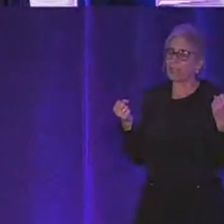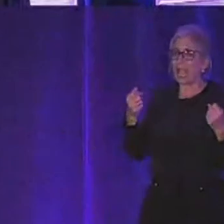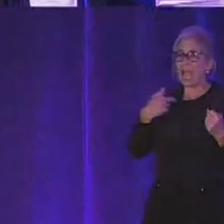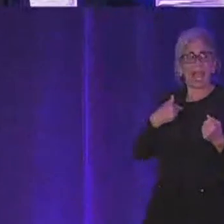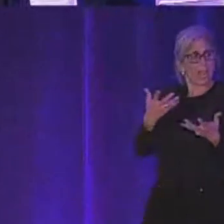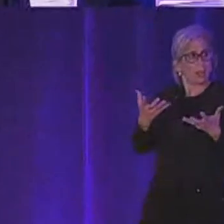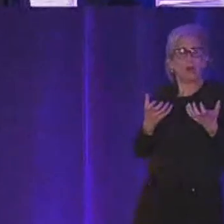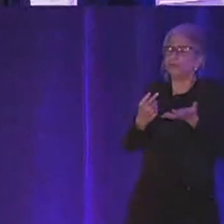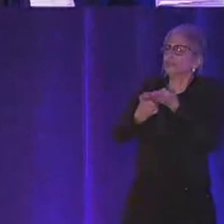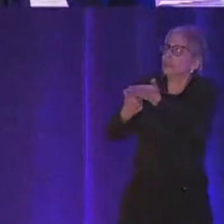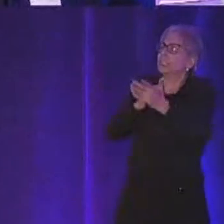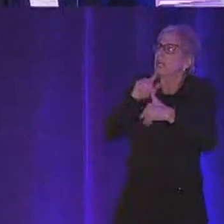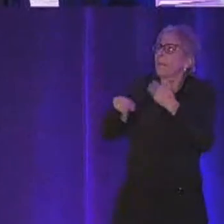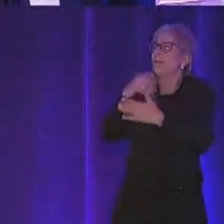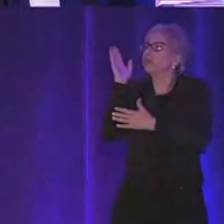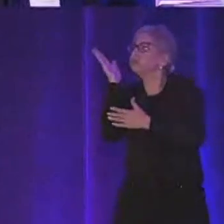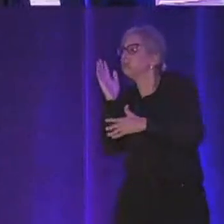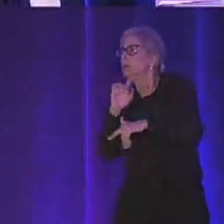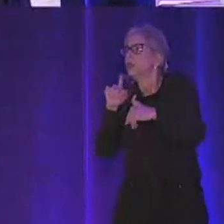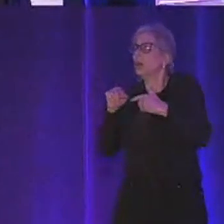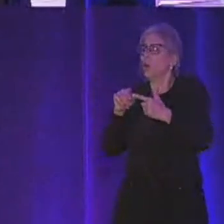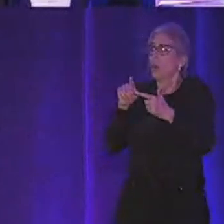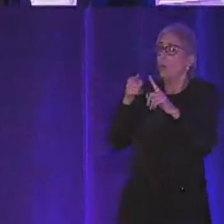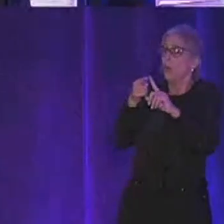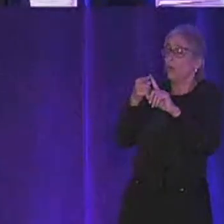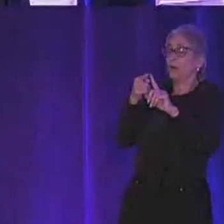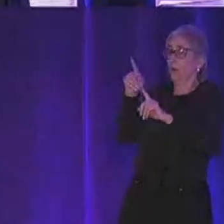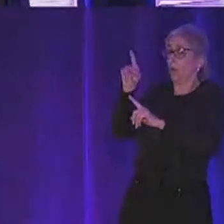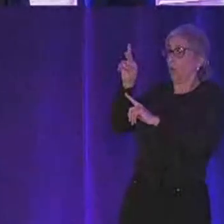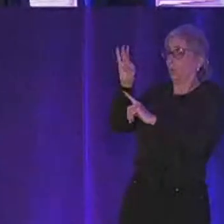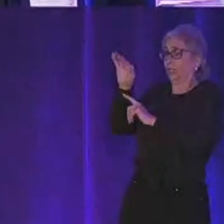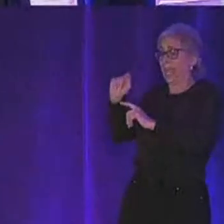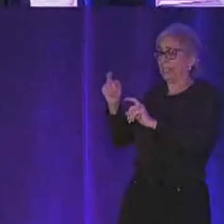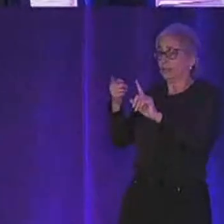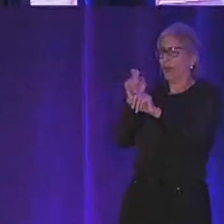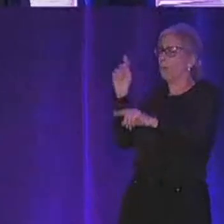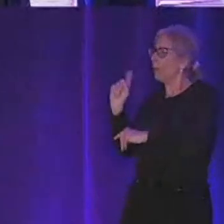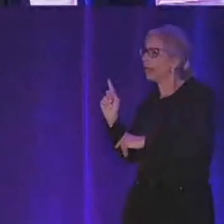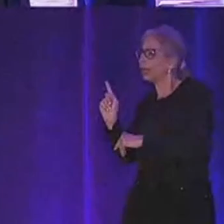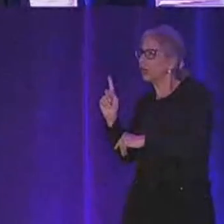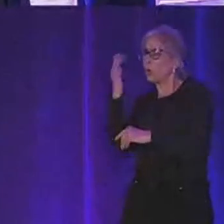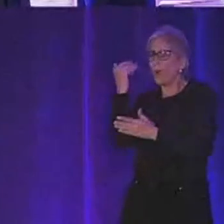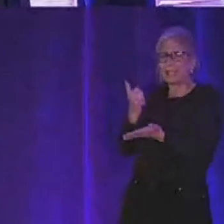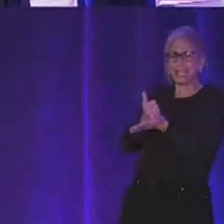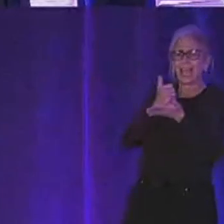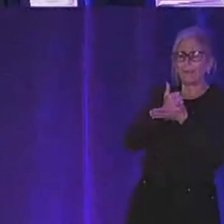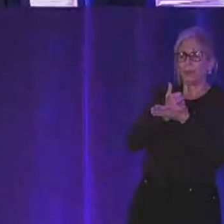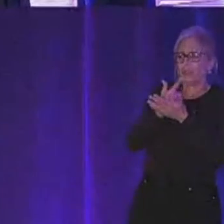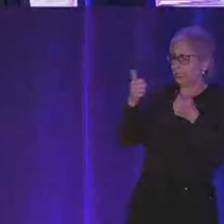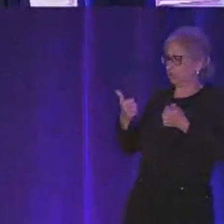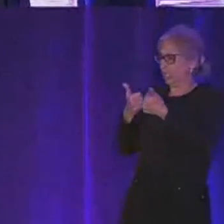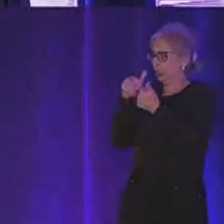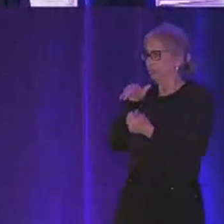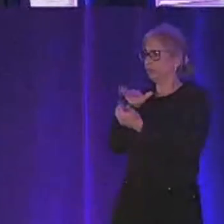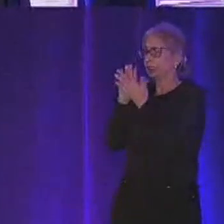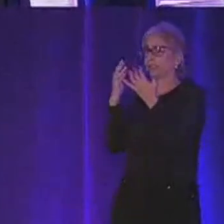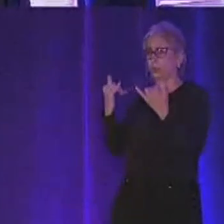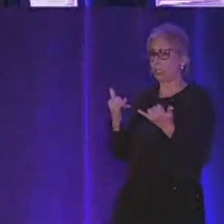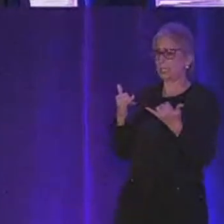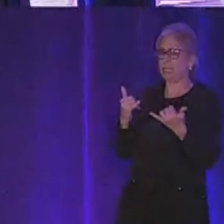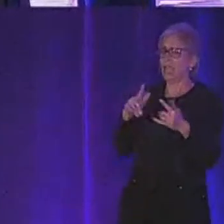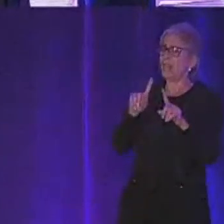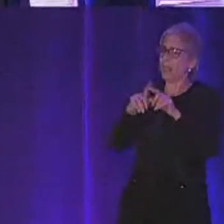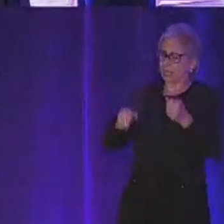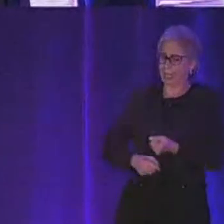like to talk a little bit about where React came from and why it's helpful, and look at some challenges it faces today, and then look at